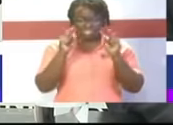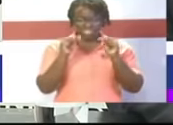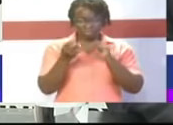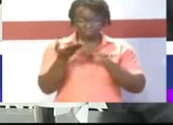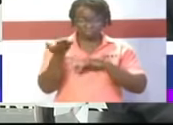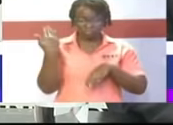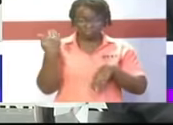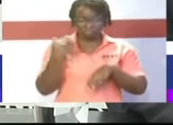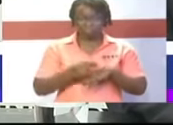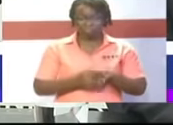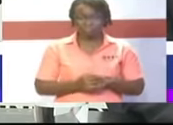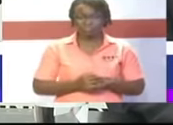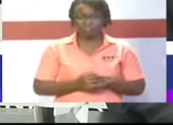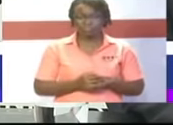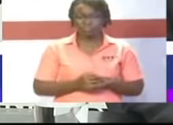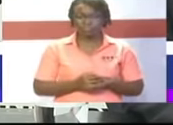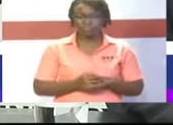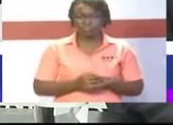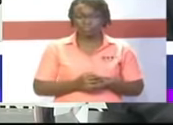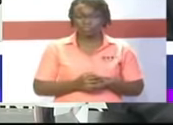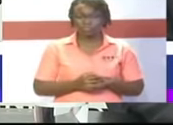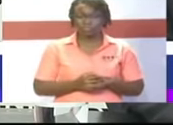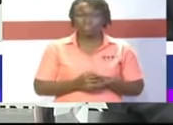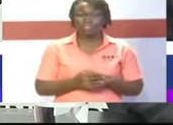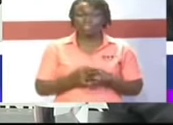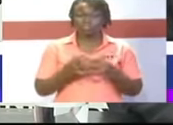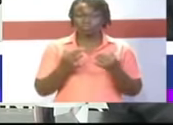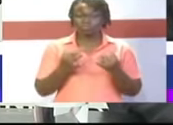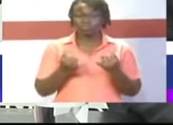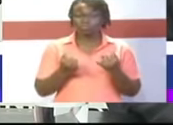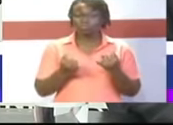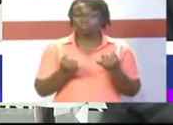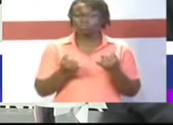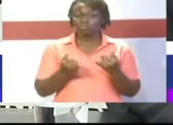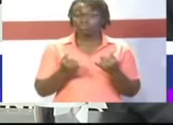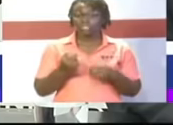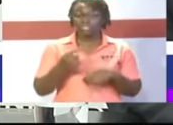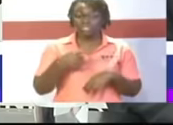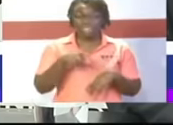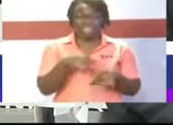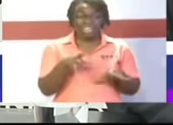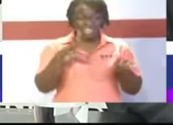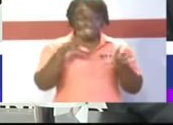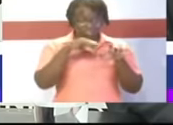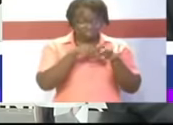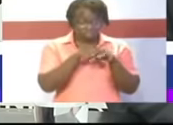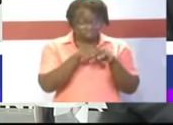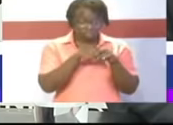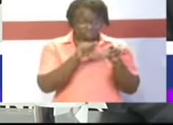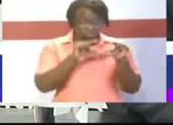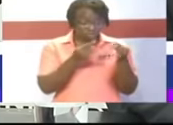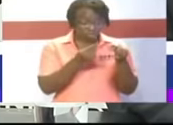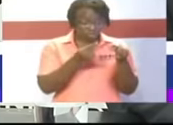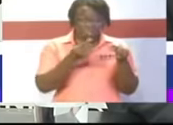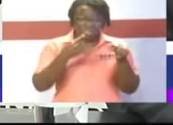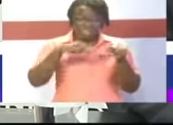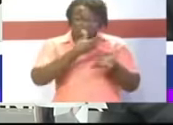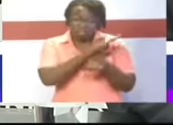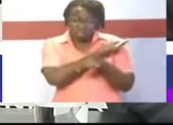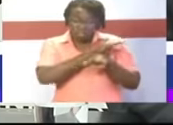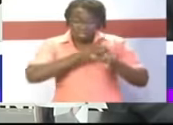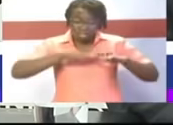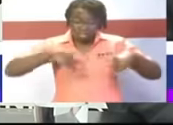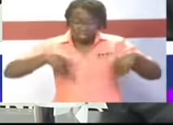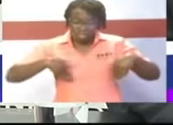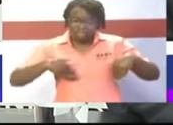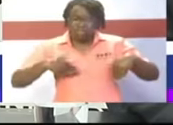We are reiterating that now, and beyond that, for those who may fall into these groups and have not yet been vaccinated, we